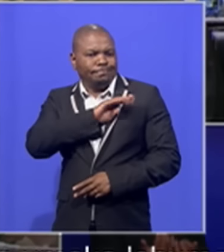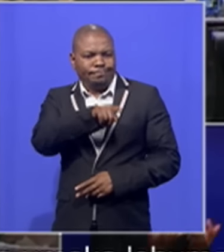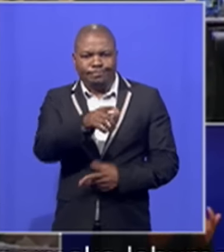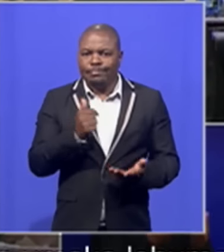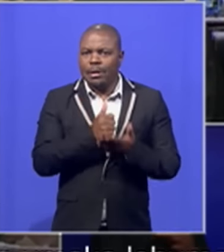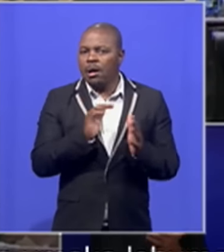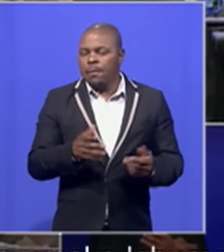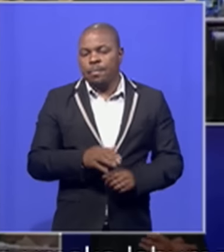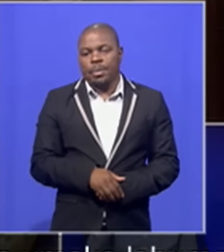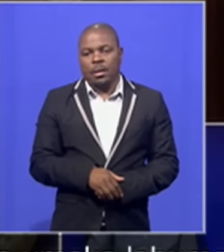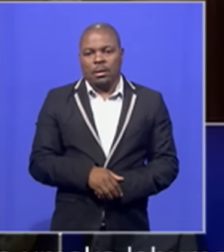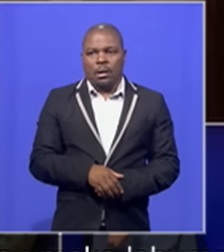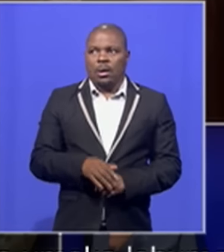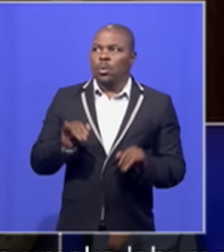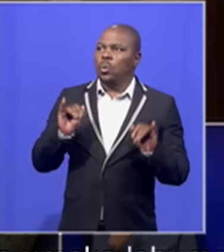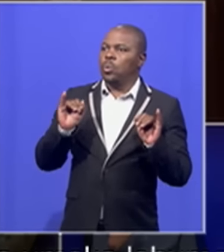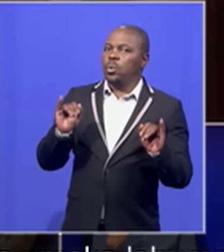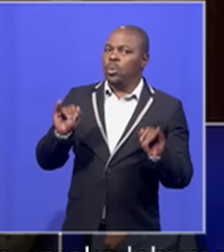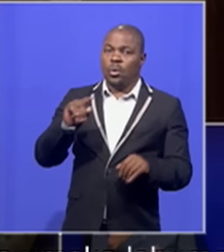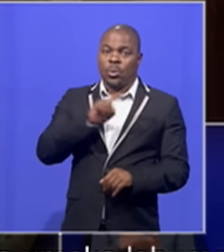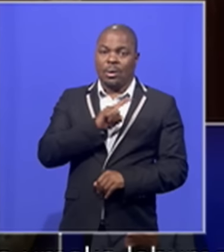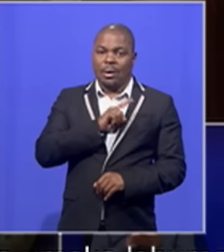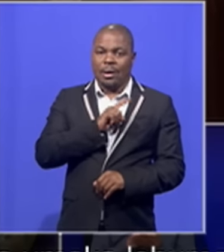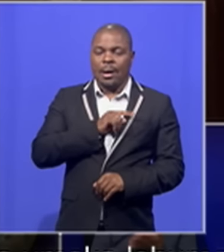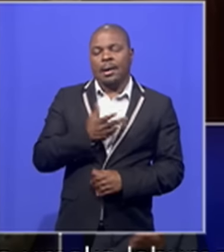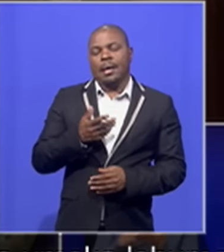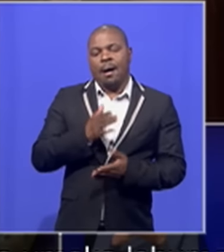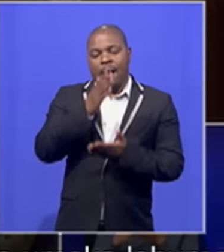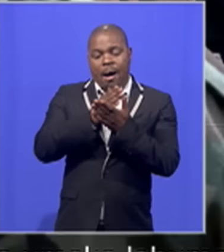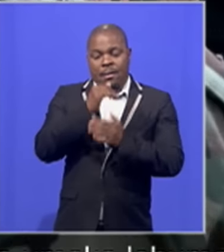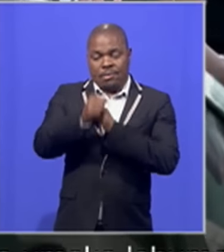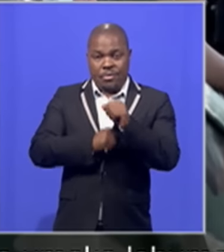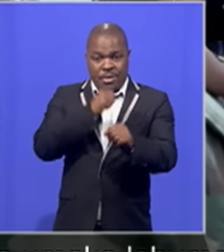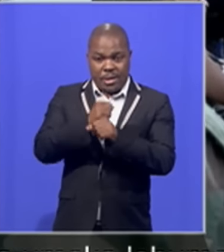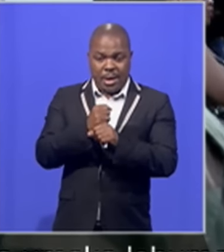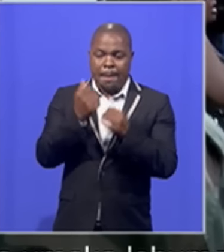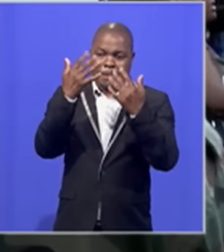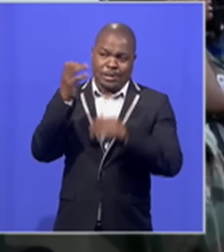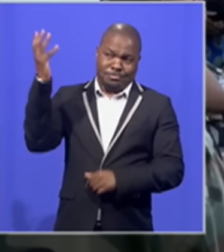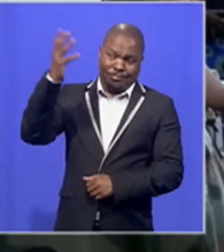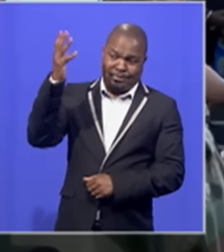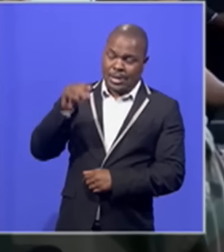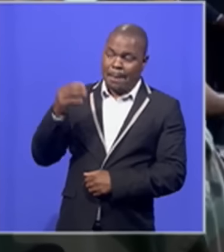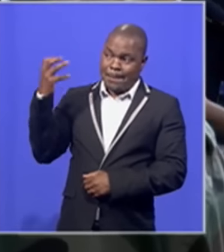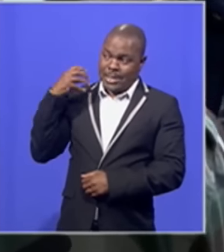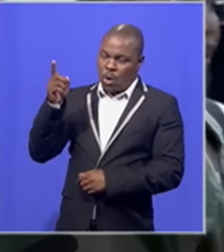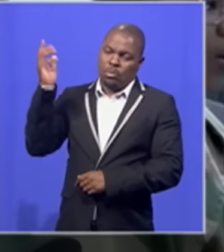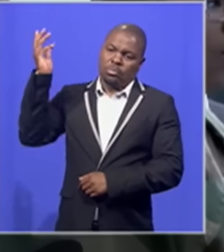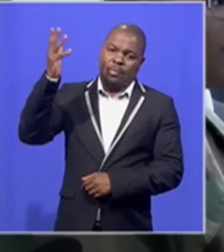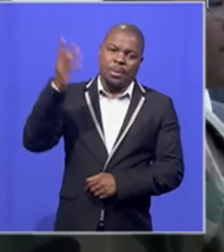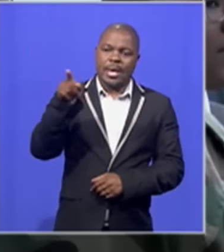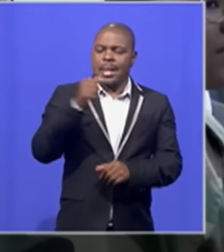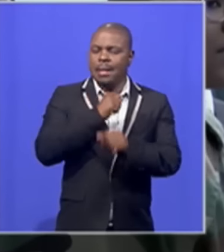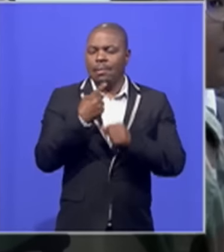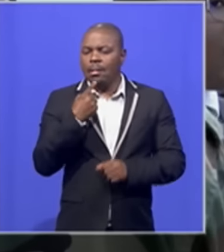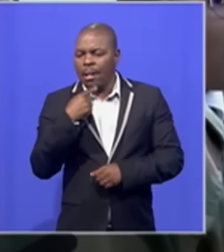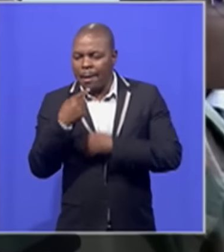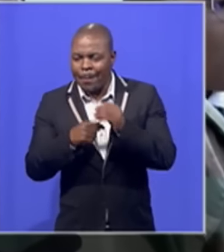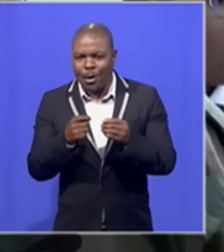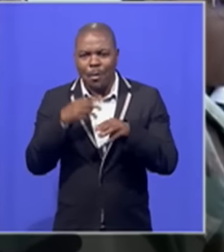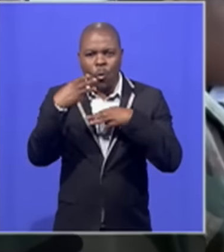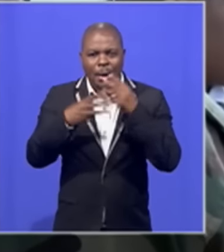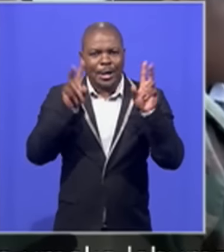quite extraordinary that in the entire medium-term budget policy statement that the minister has just read out, there was no mention of unemployment, which is the